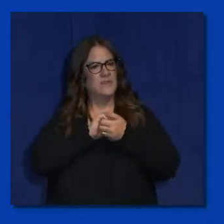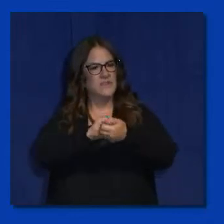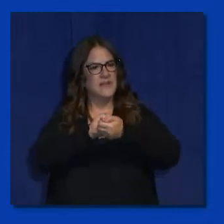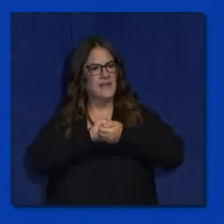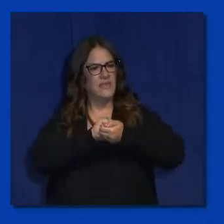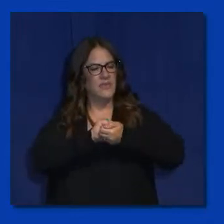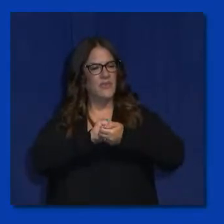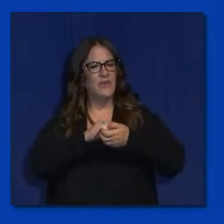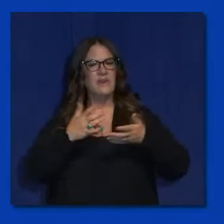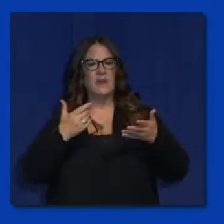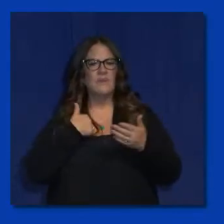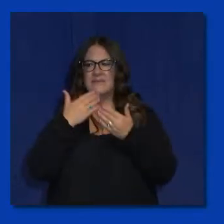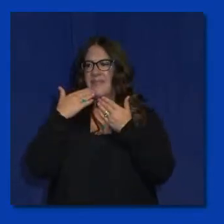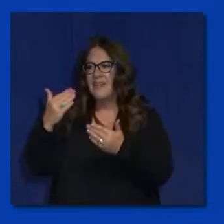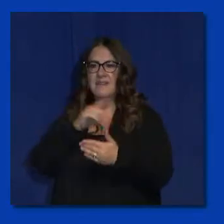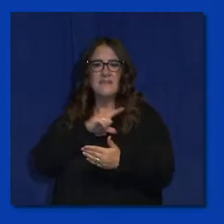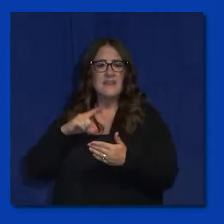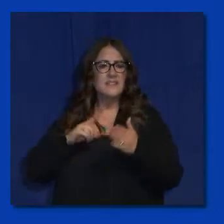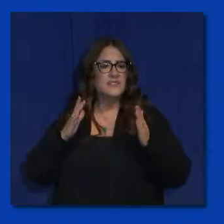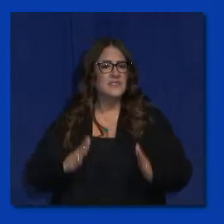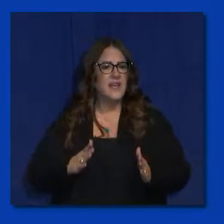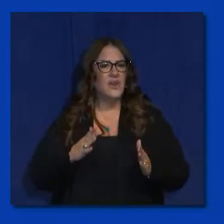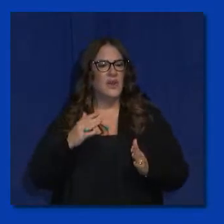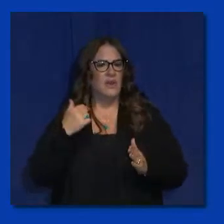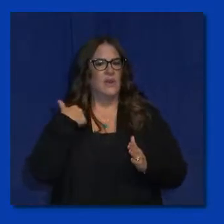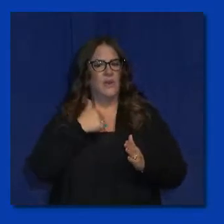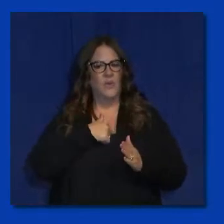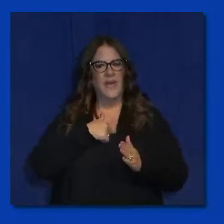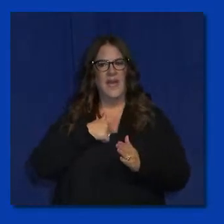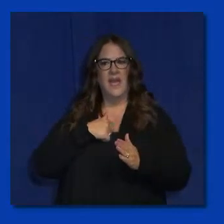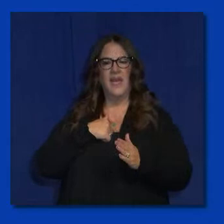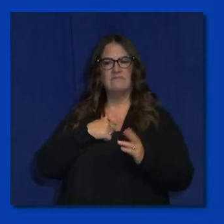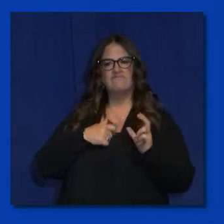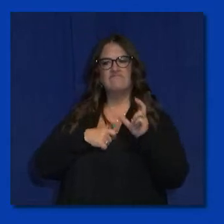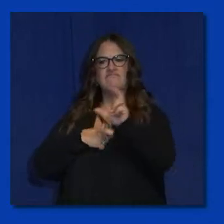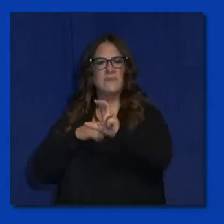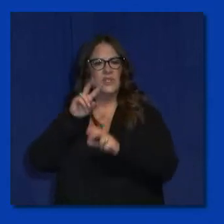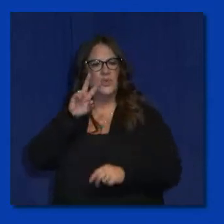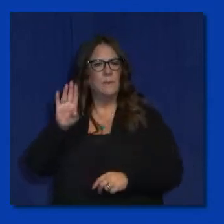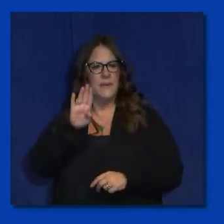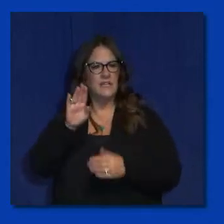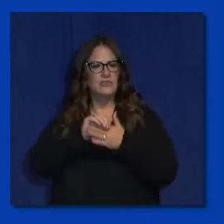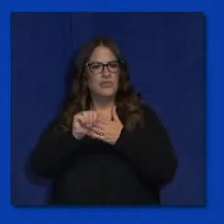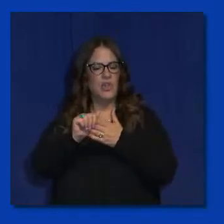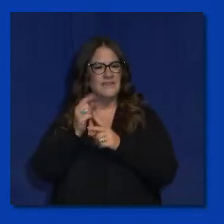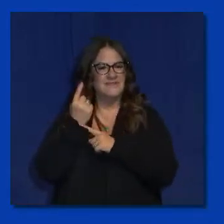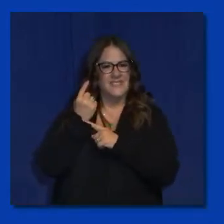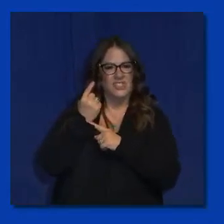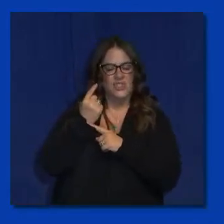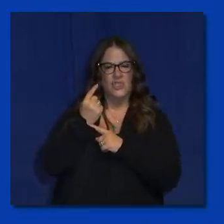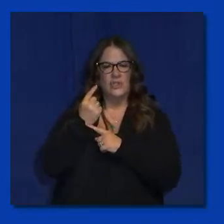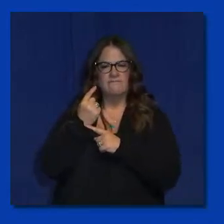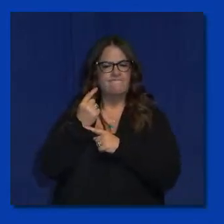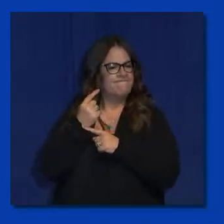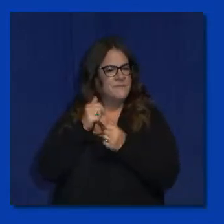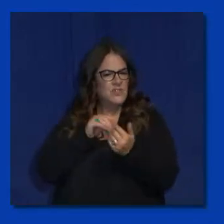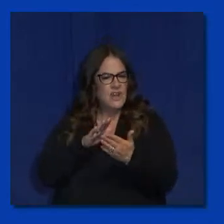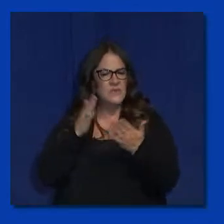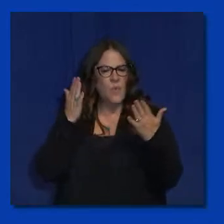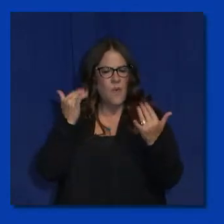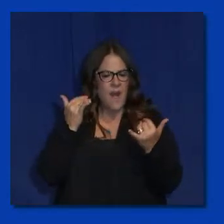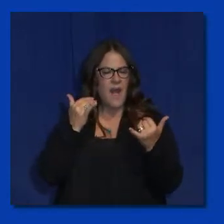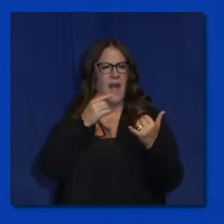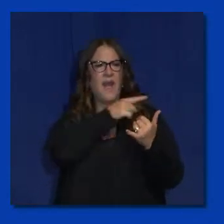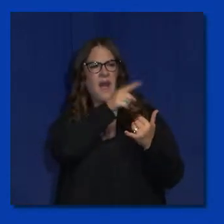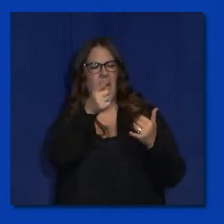just thank the legislature. We put $2 billion out last year to address the underlying causes of increased